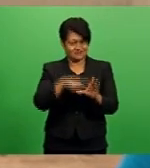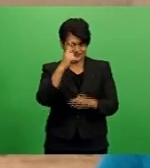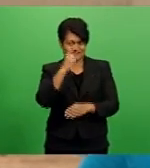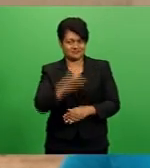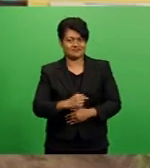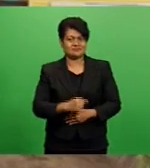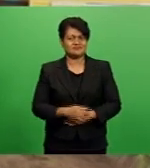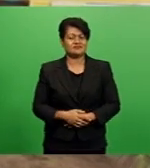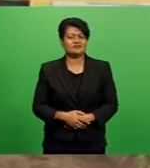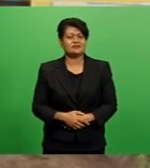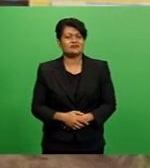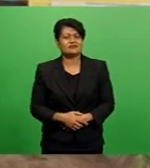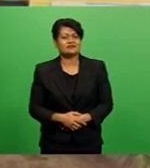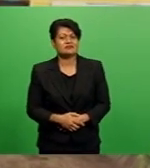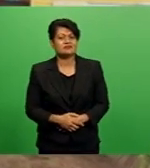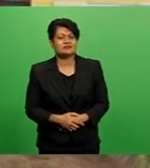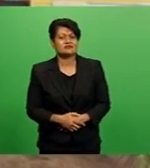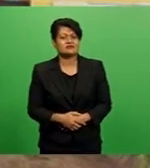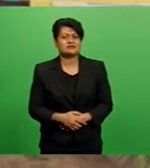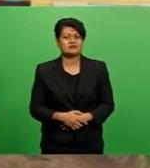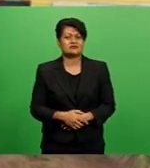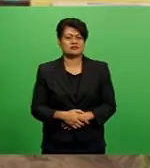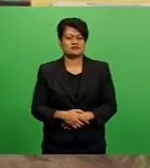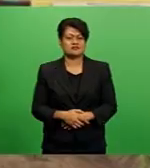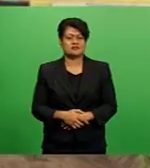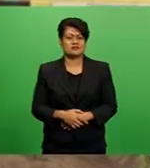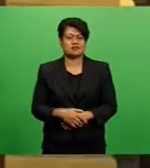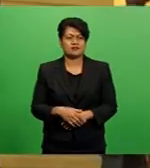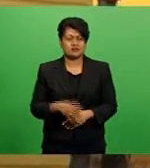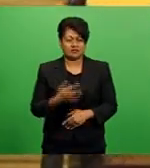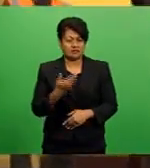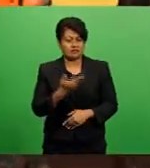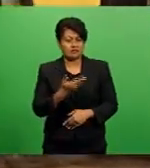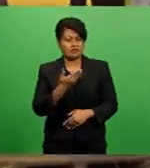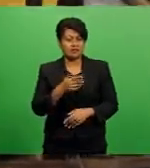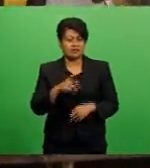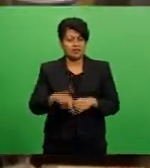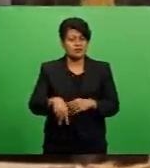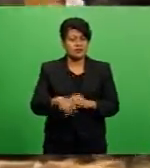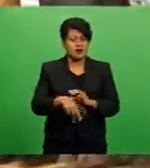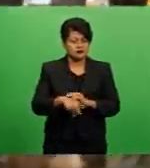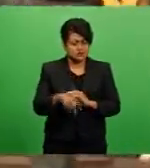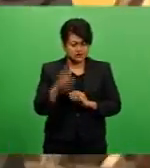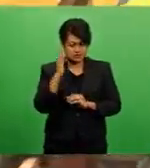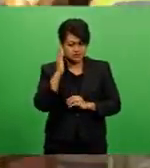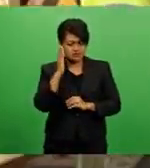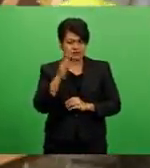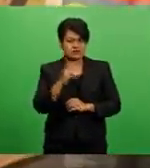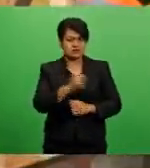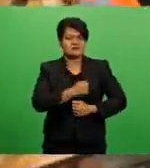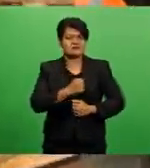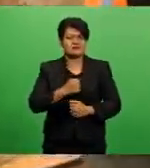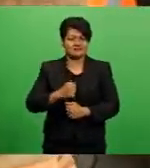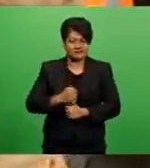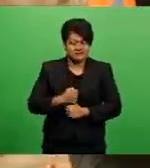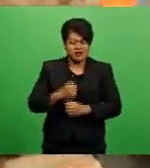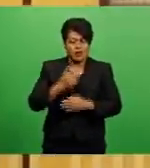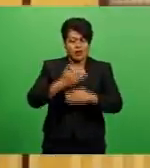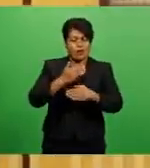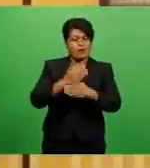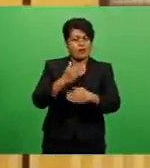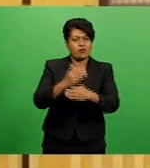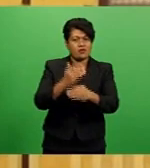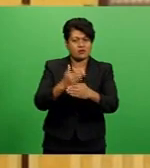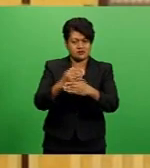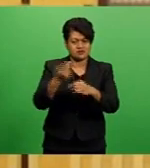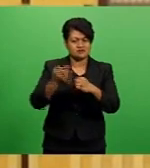on the 19th. At Lomboi Sanatam Dharam Kalika Primary School, RFMF personnel are working to complete repairs to